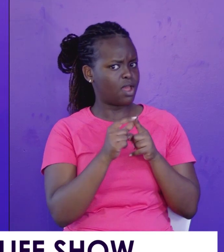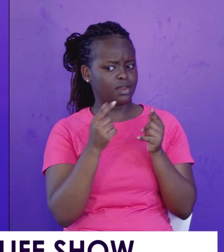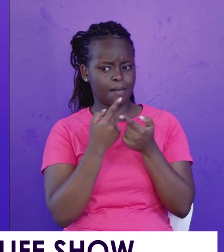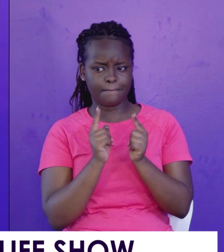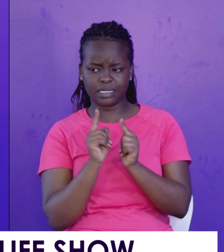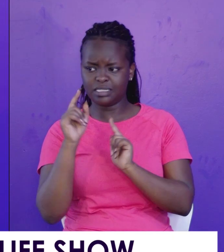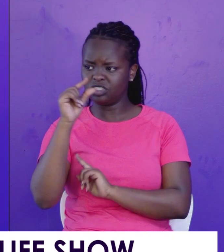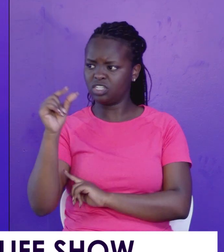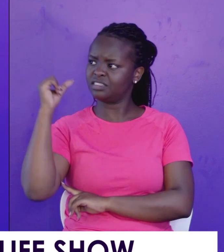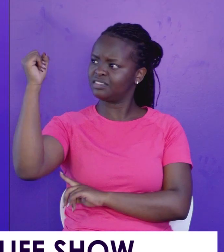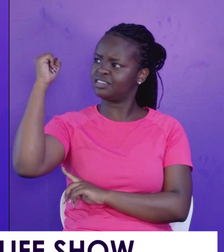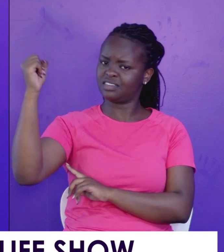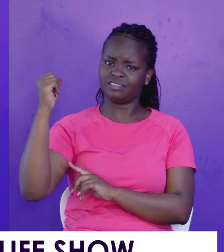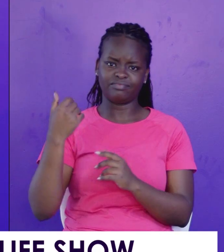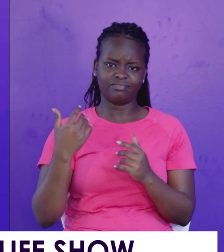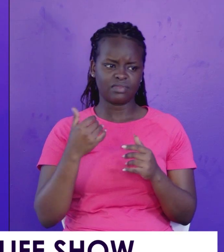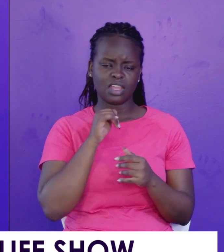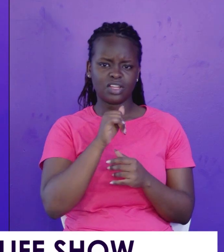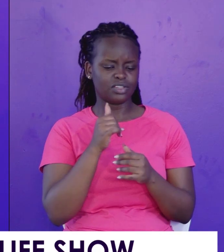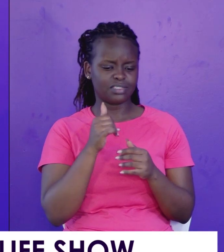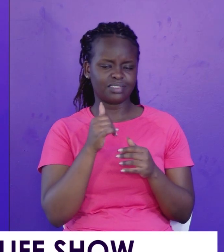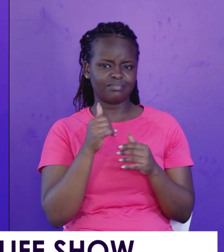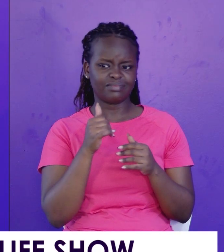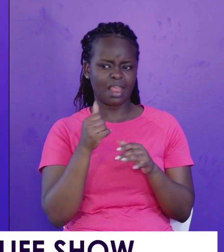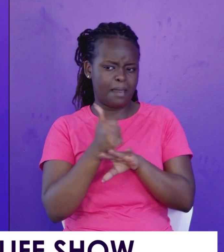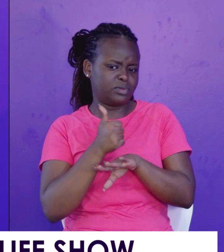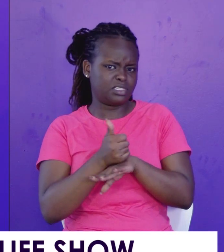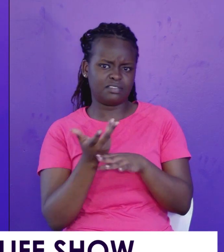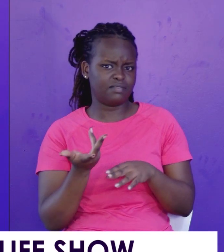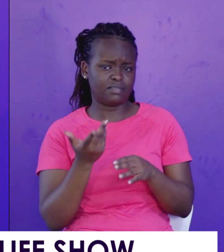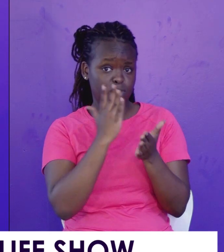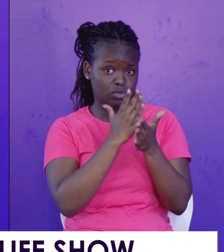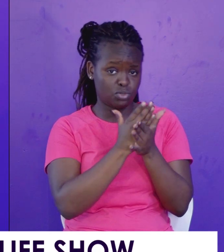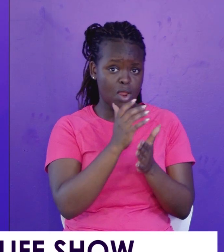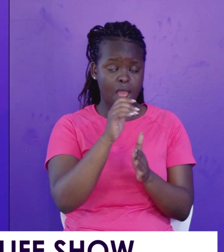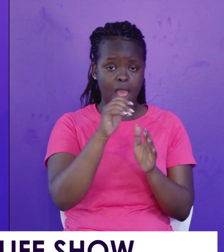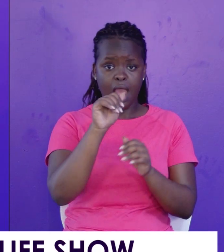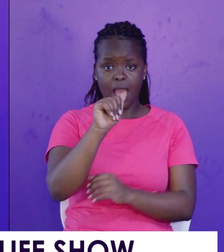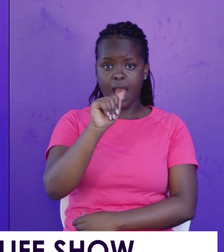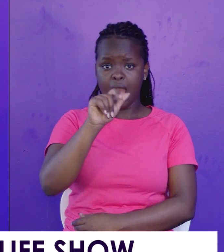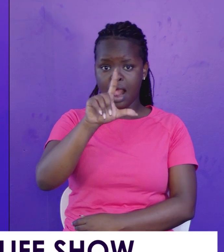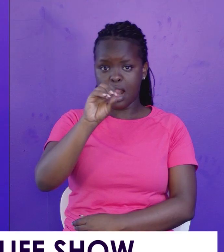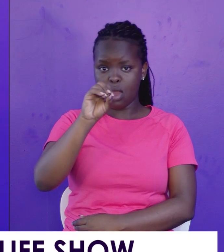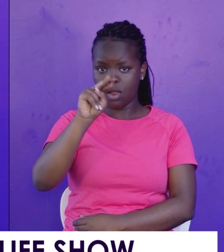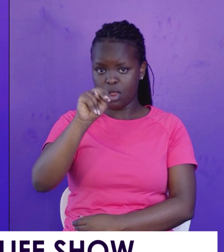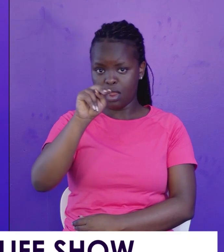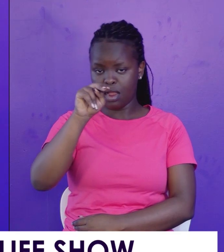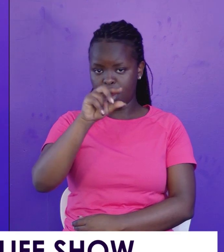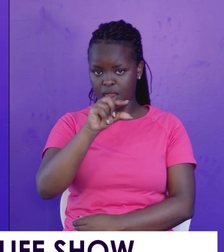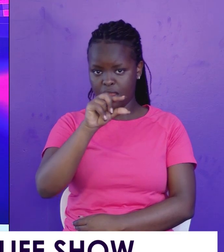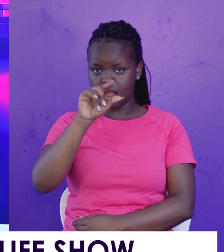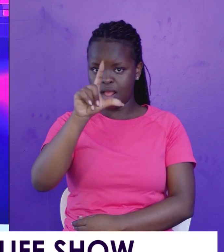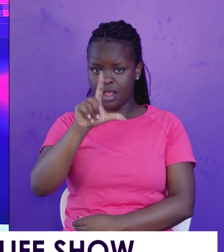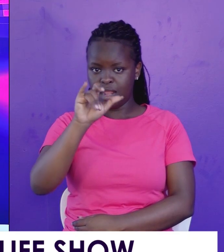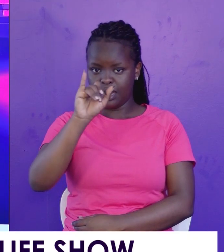and the young people are taking it like it's the in thing. Is it true that Along Lilo means an imported man?